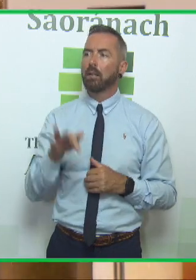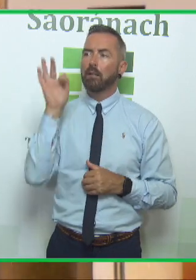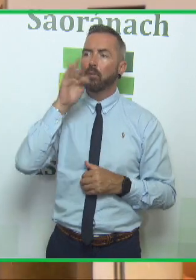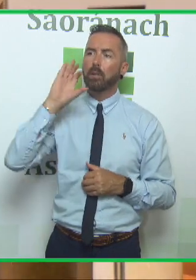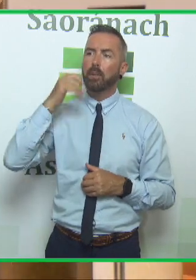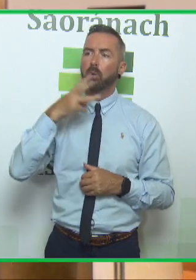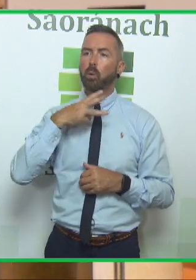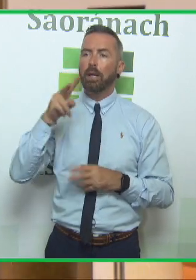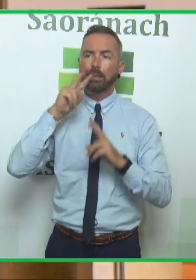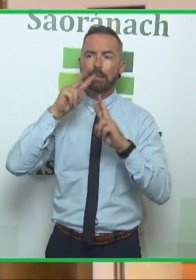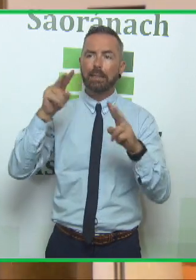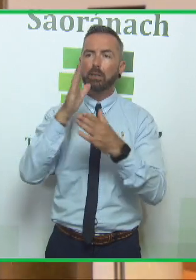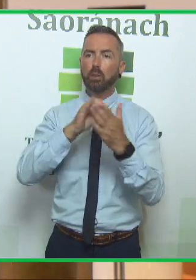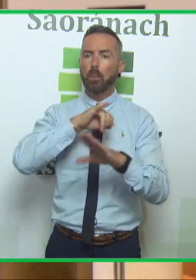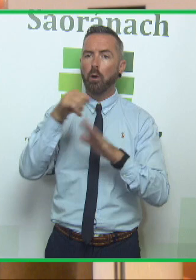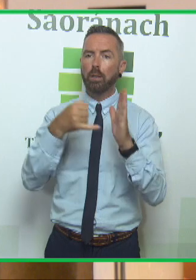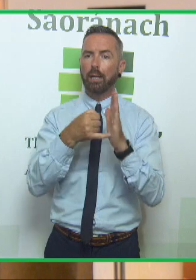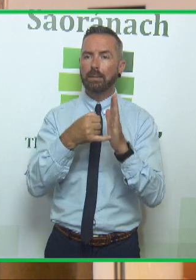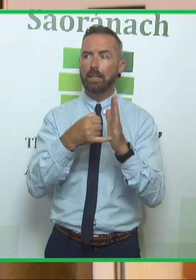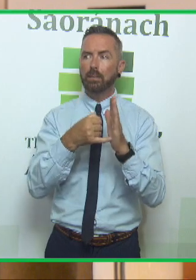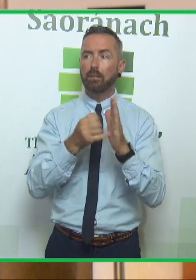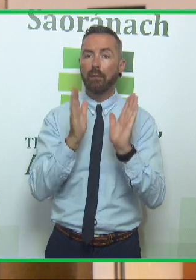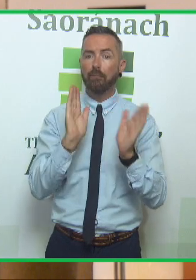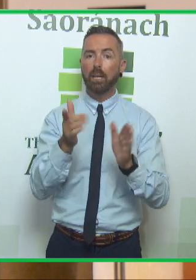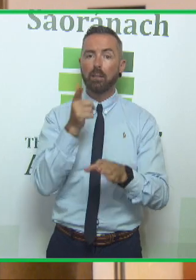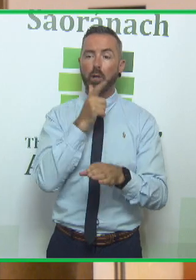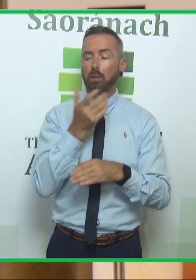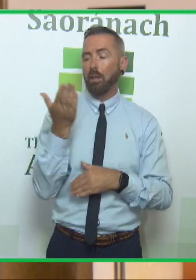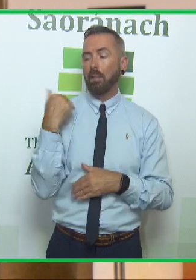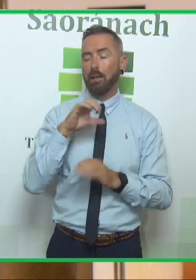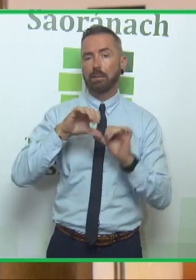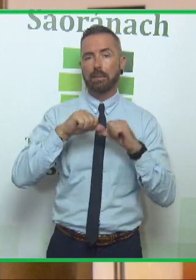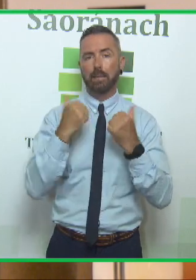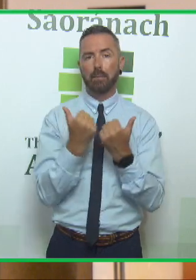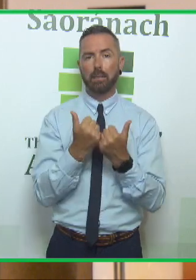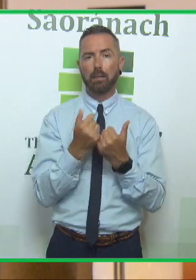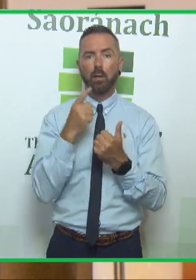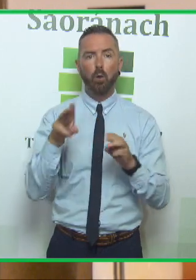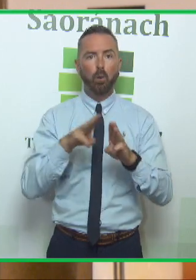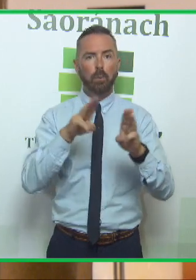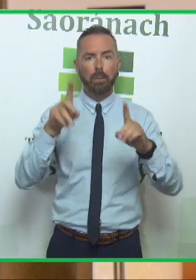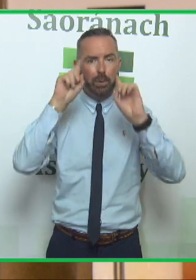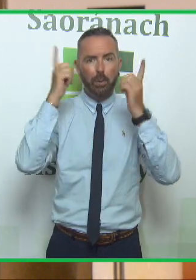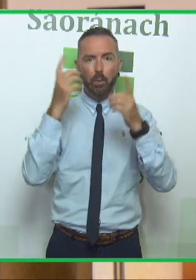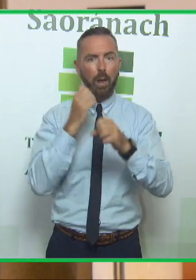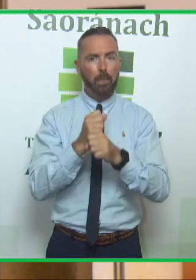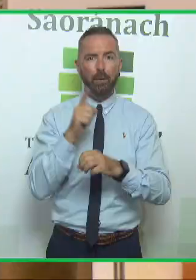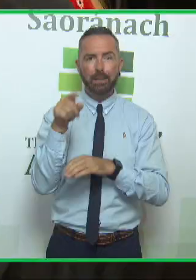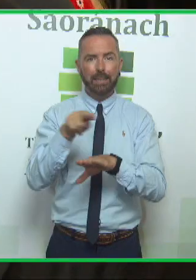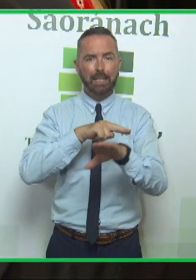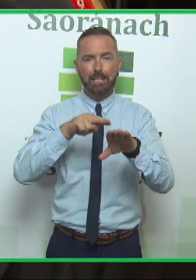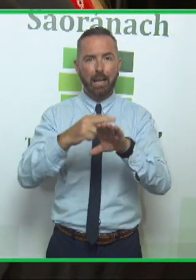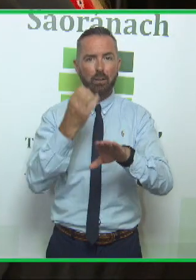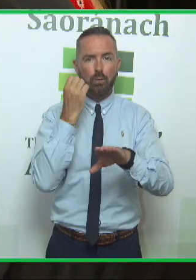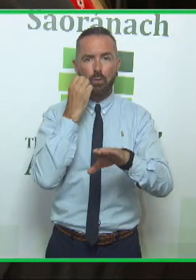when you look at some of the organisations that spoke at the last assembly, people within those organisations didn't even know that these things were